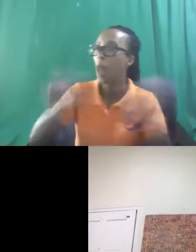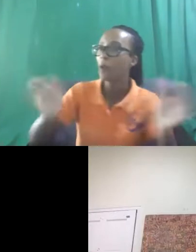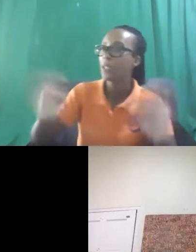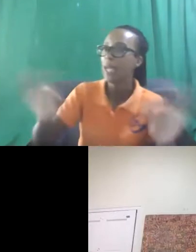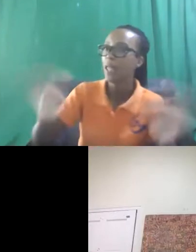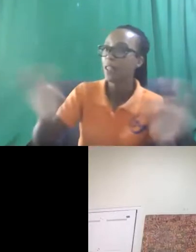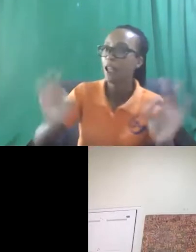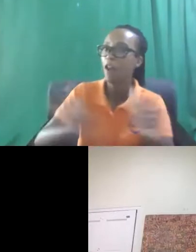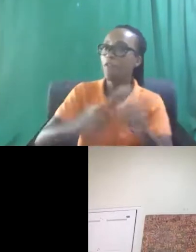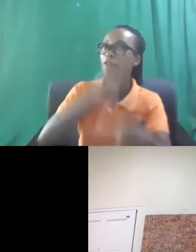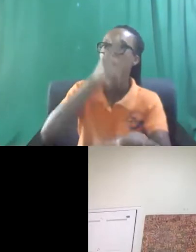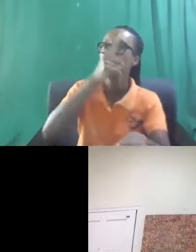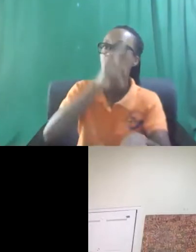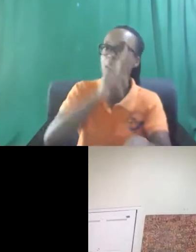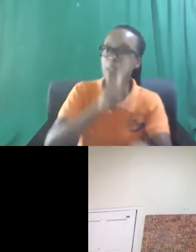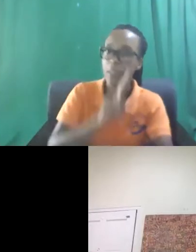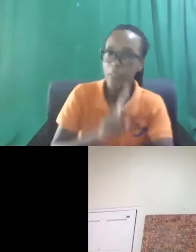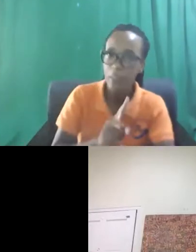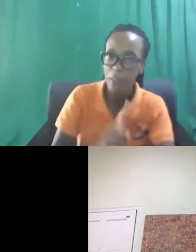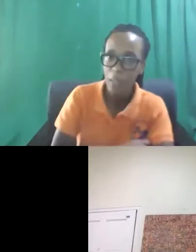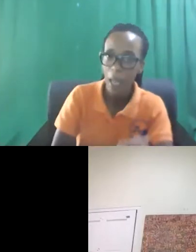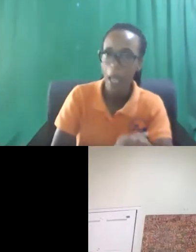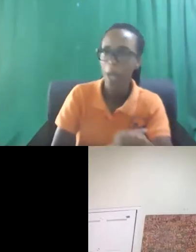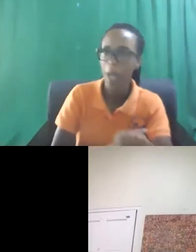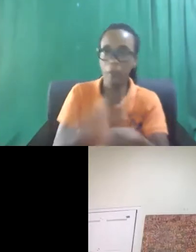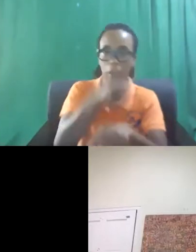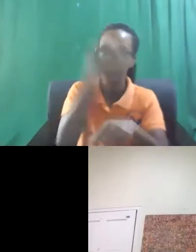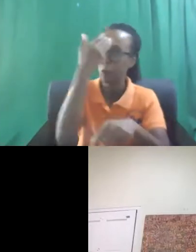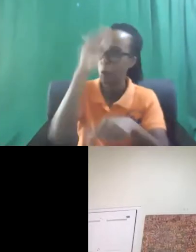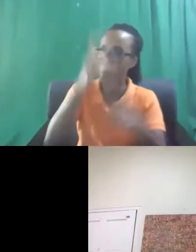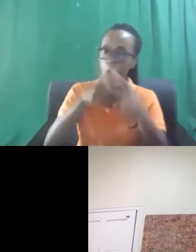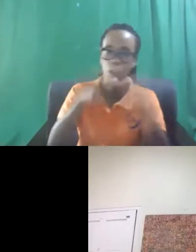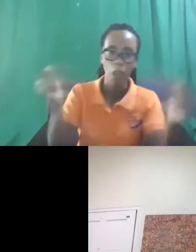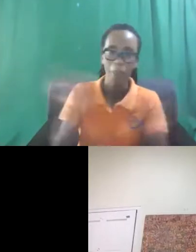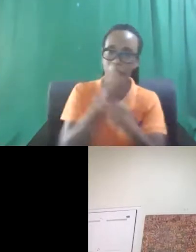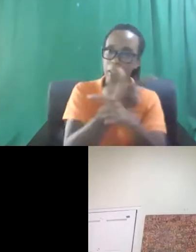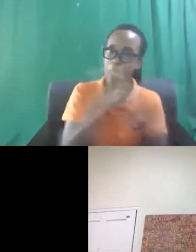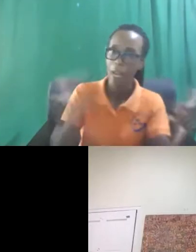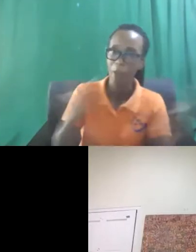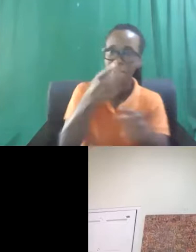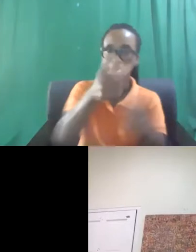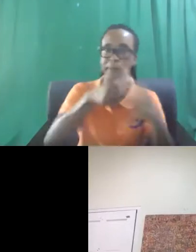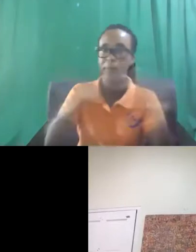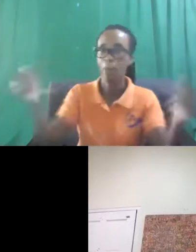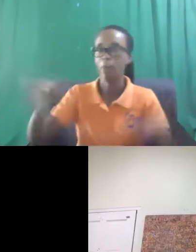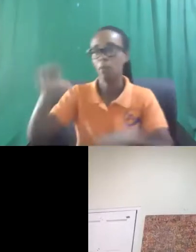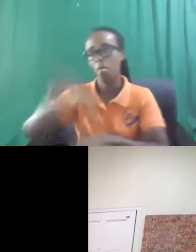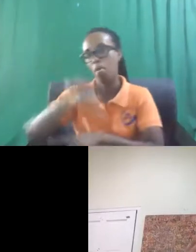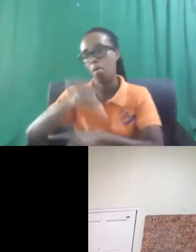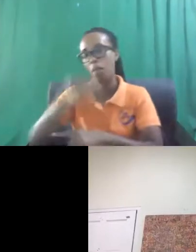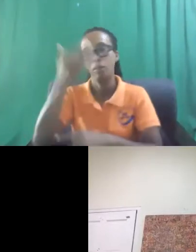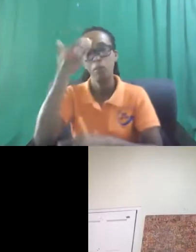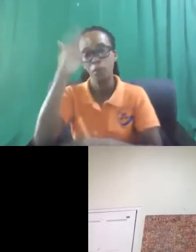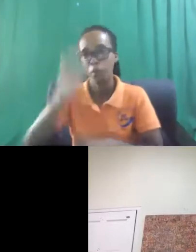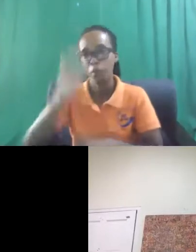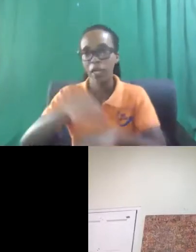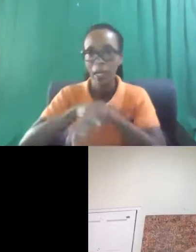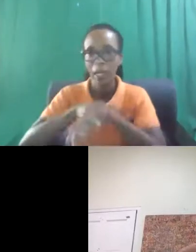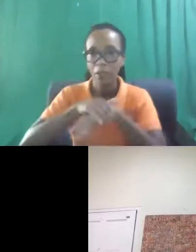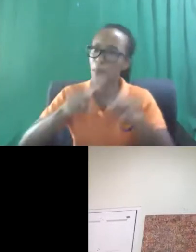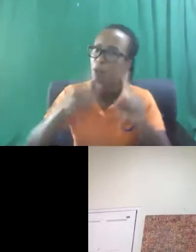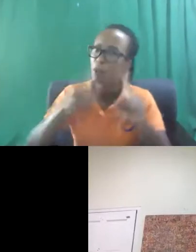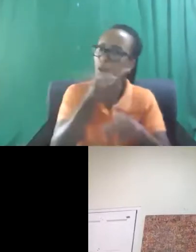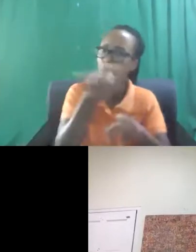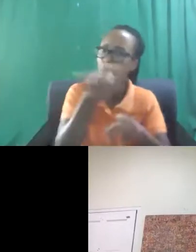never used Japanese sign language before. My Japanese was awful. He didn't use English. And yet we communicated